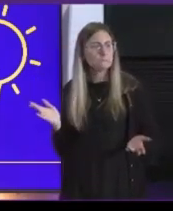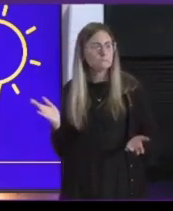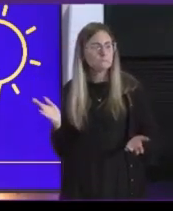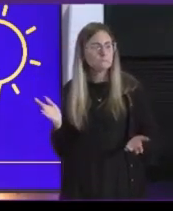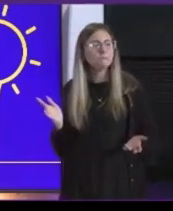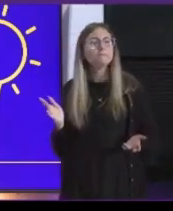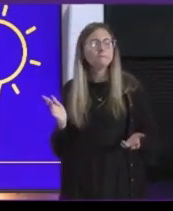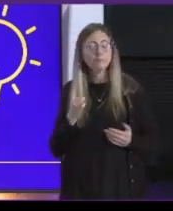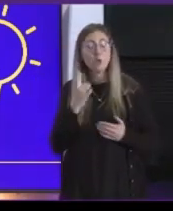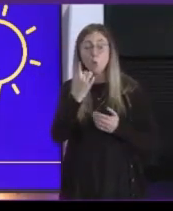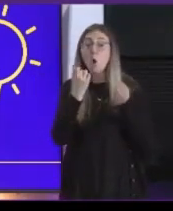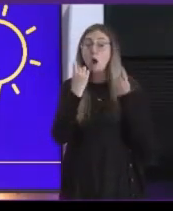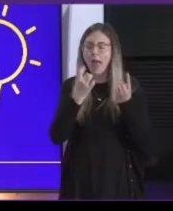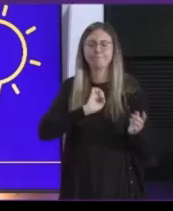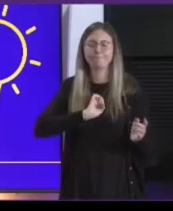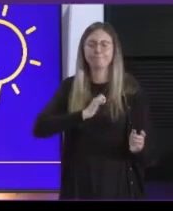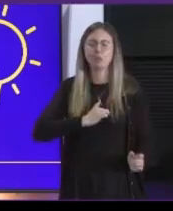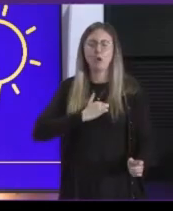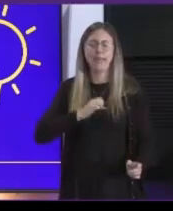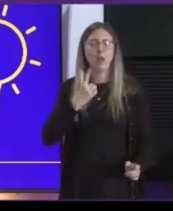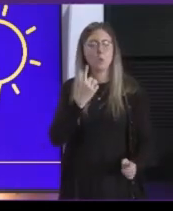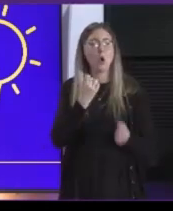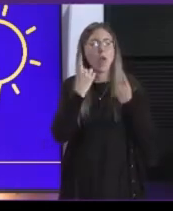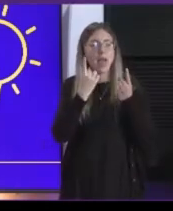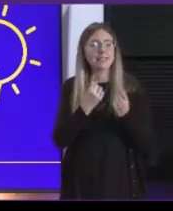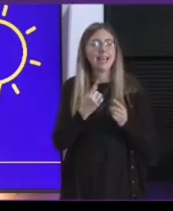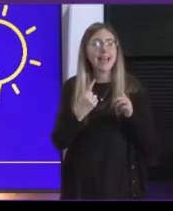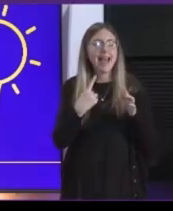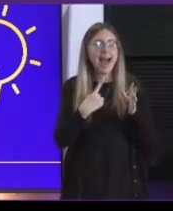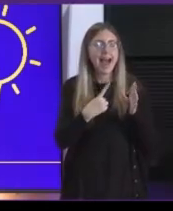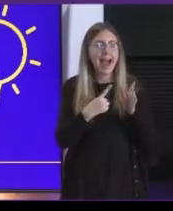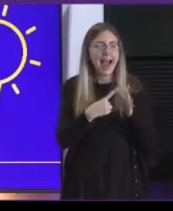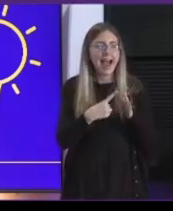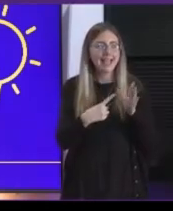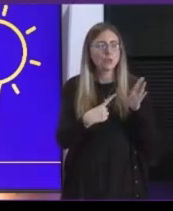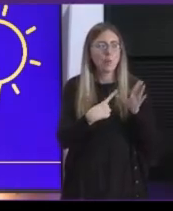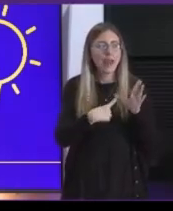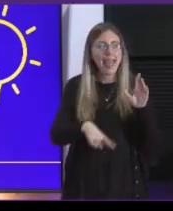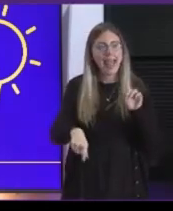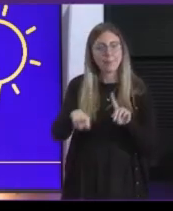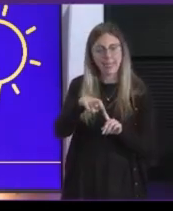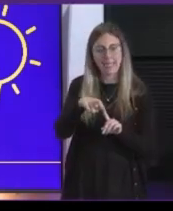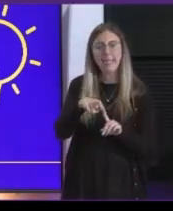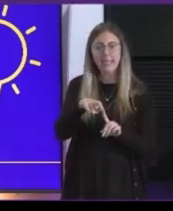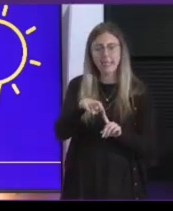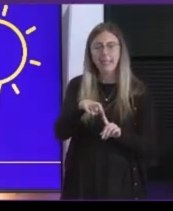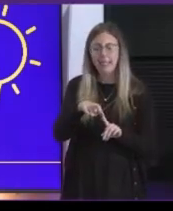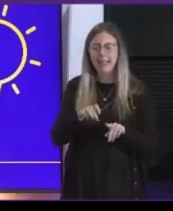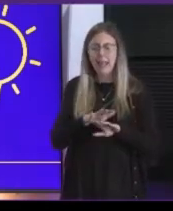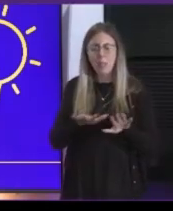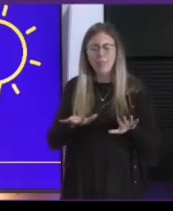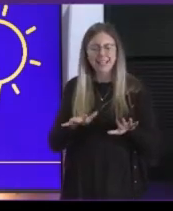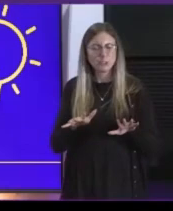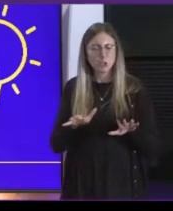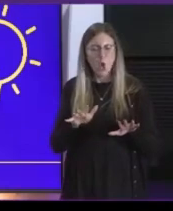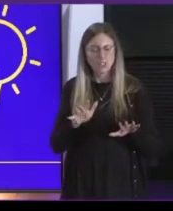One suggestion, excuse me, is using IAAP, but that wasn't